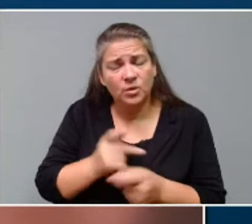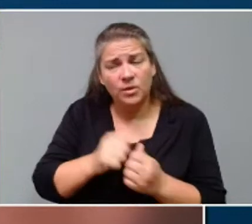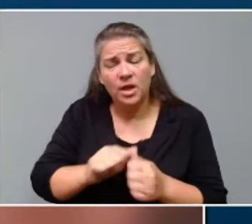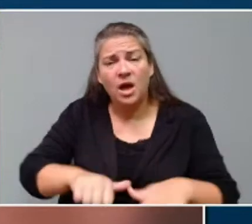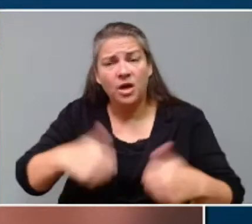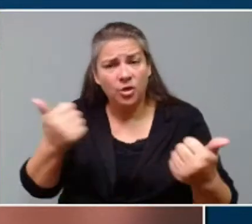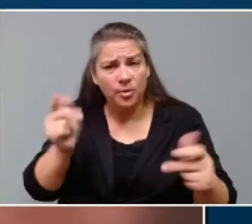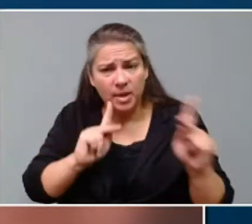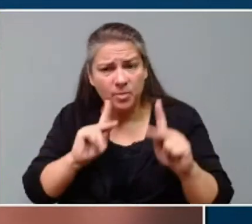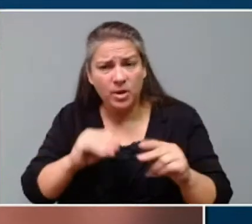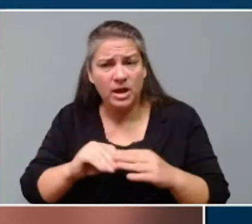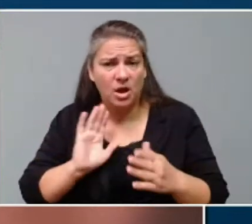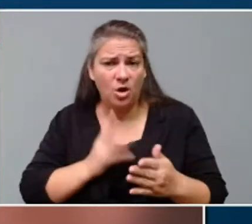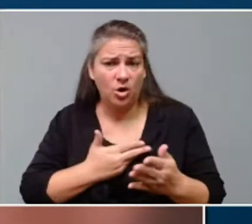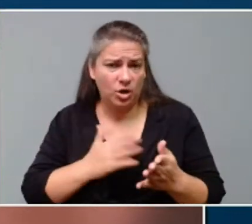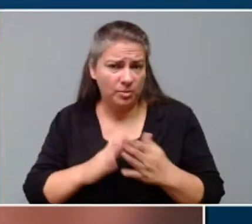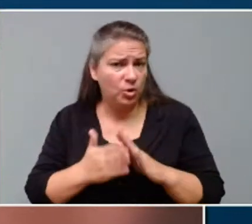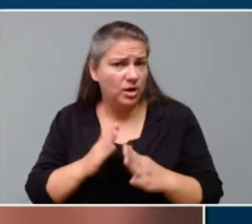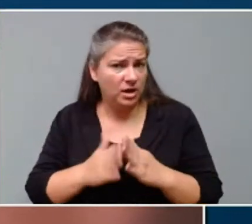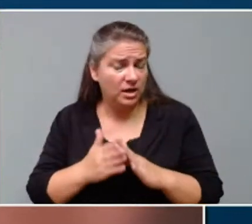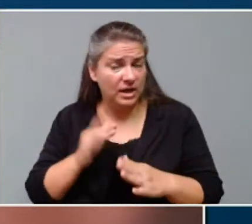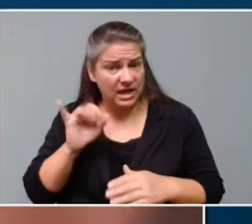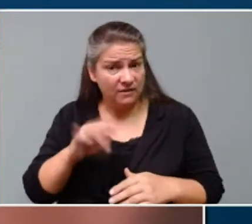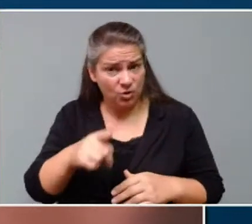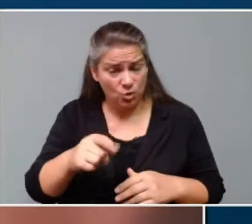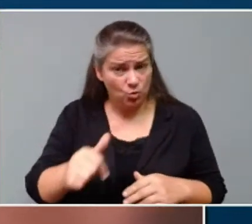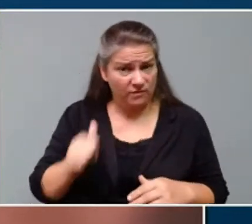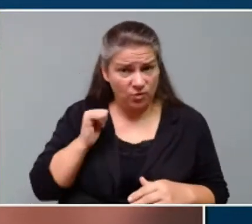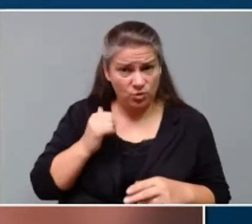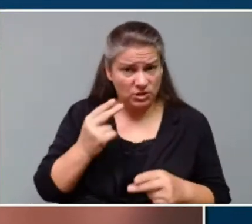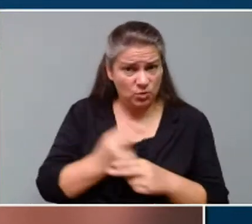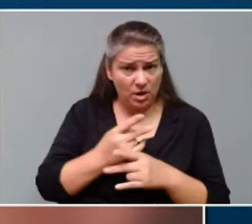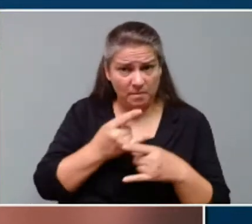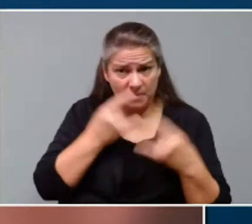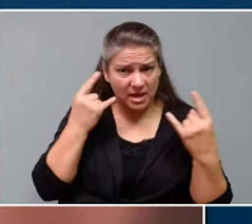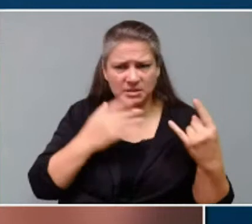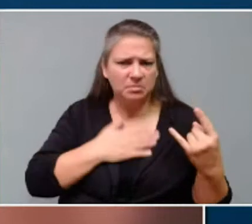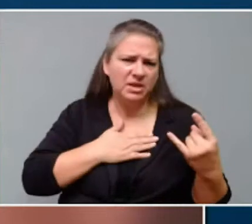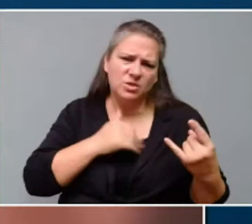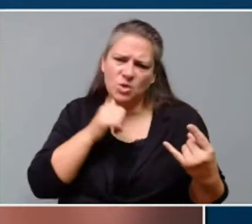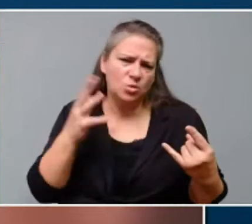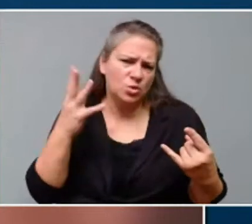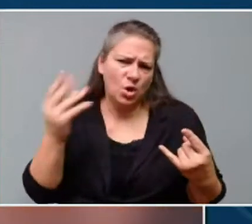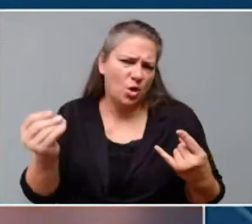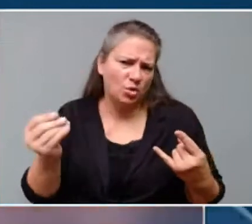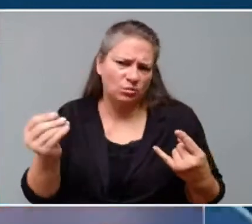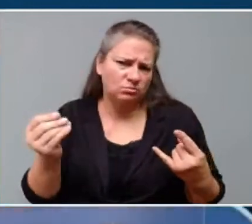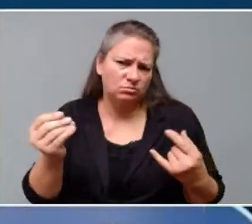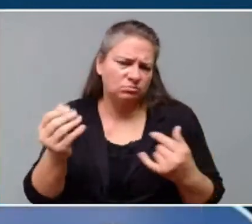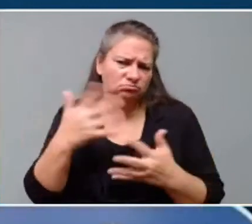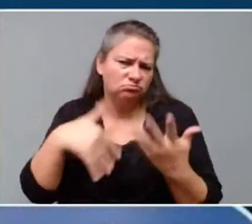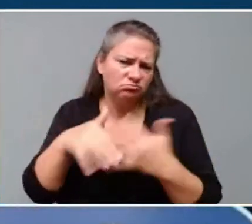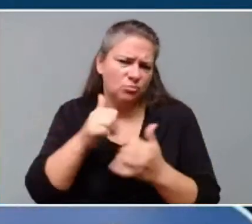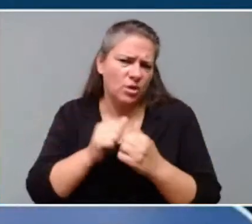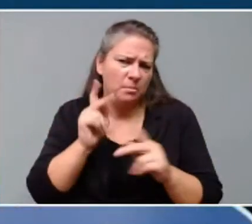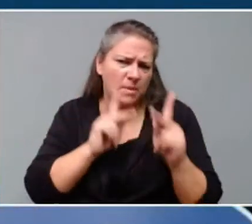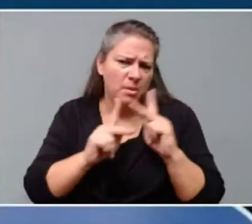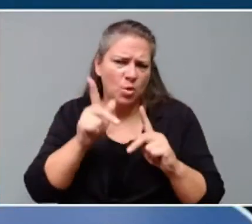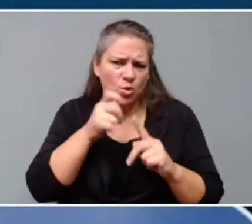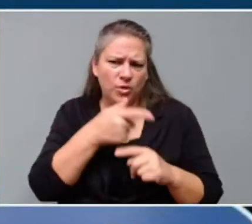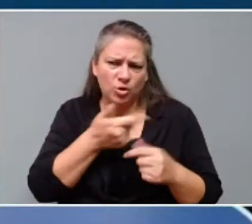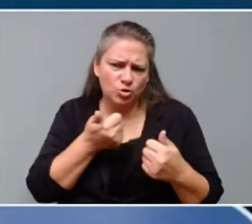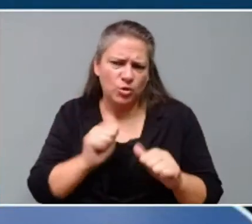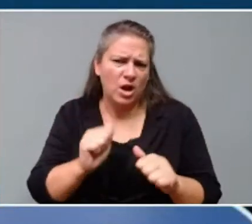our community. If you refuse to wear a mask, please don't go around folks that are trying to do it